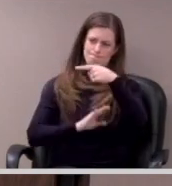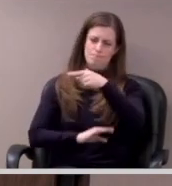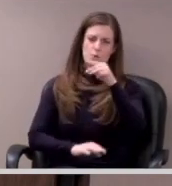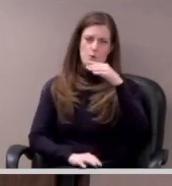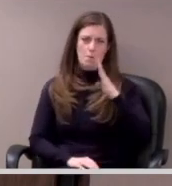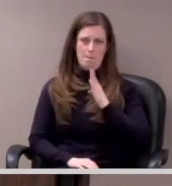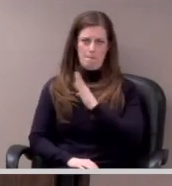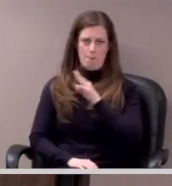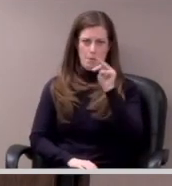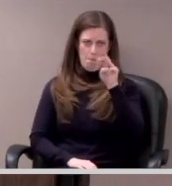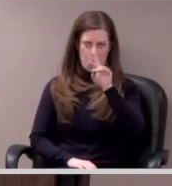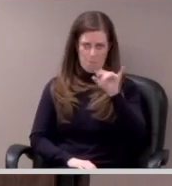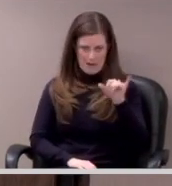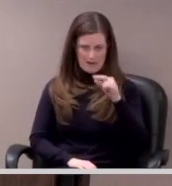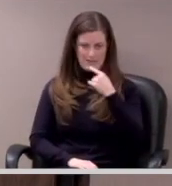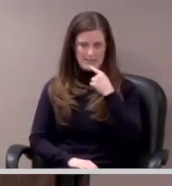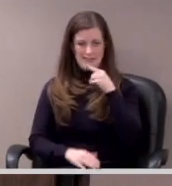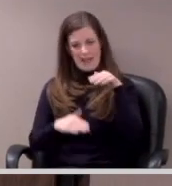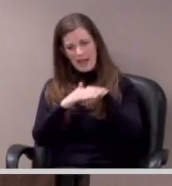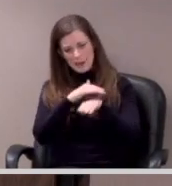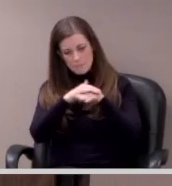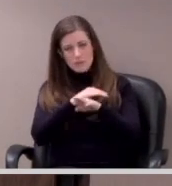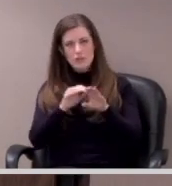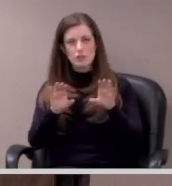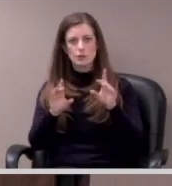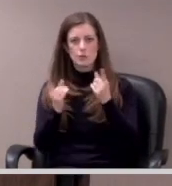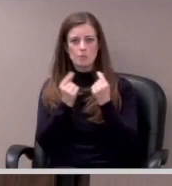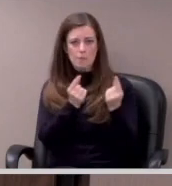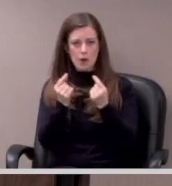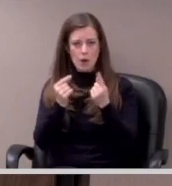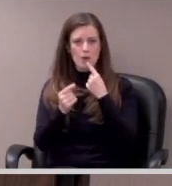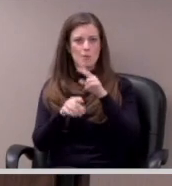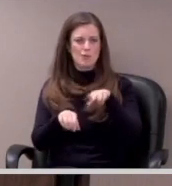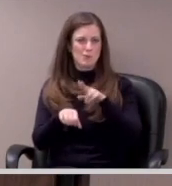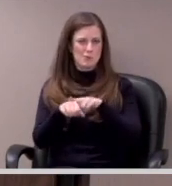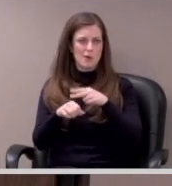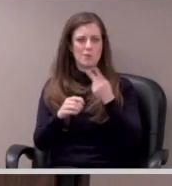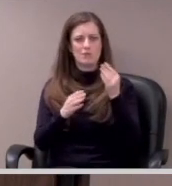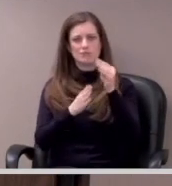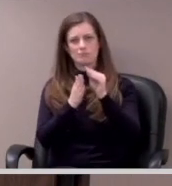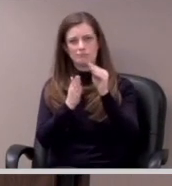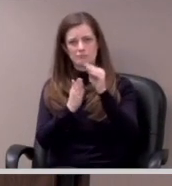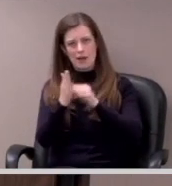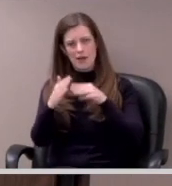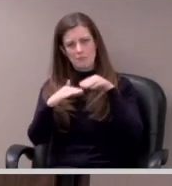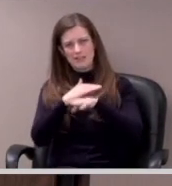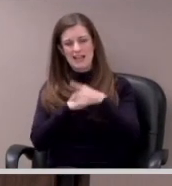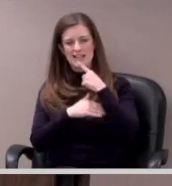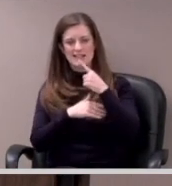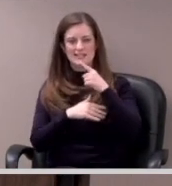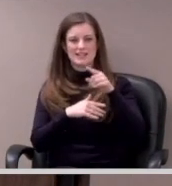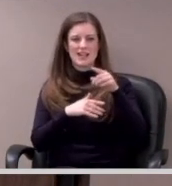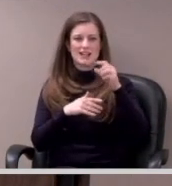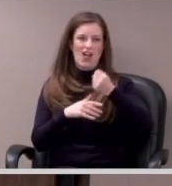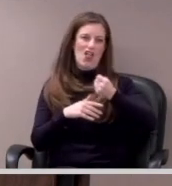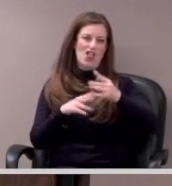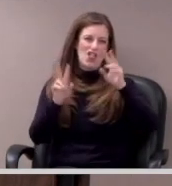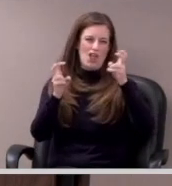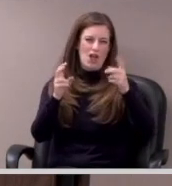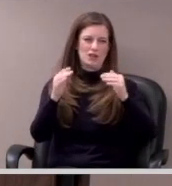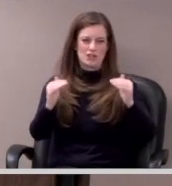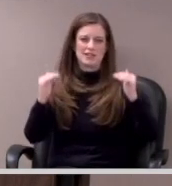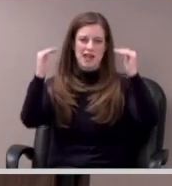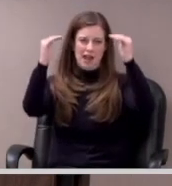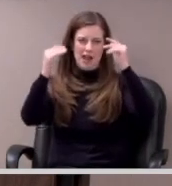comments that admission practices, including common application and centralized lottery, should take a higher priority than an exit policy